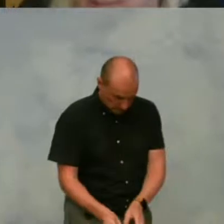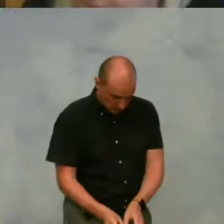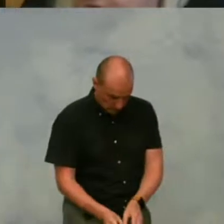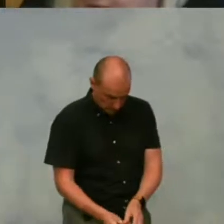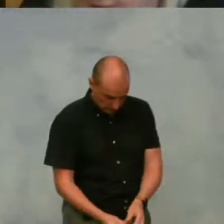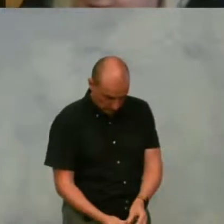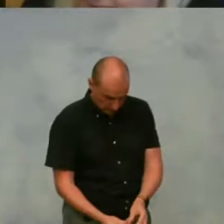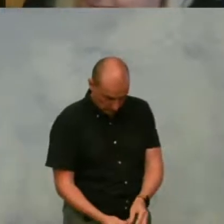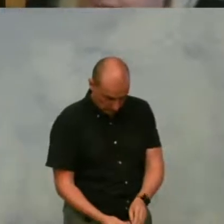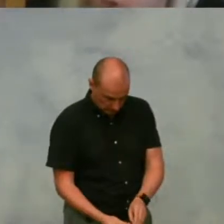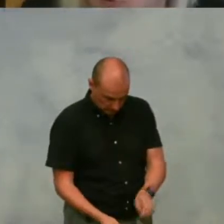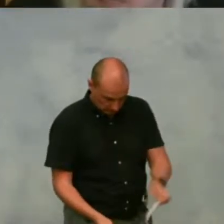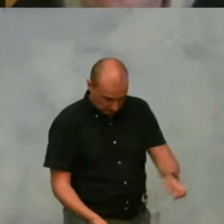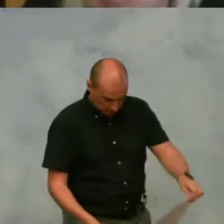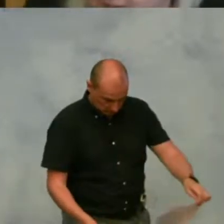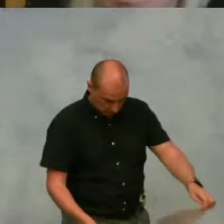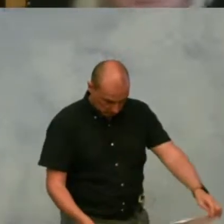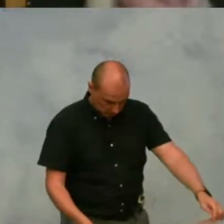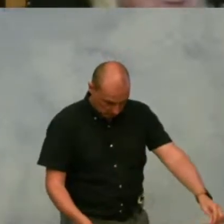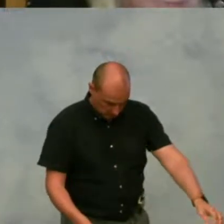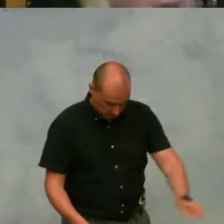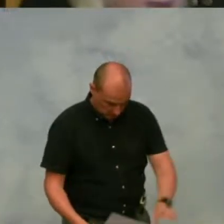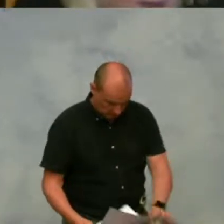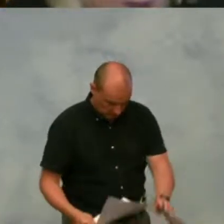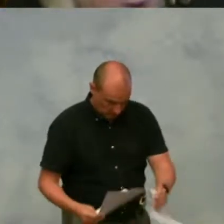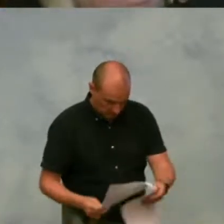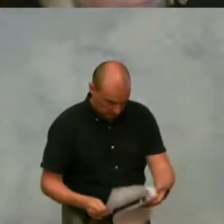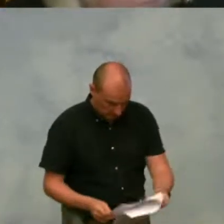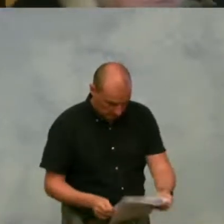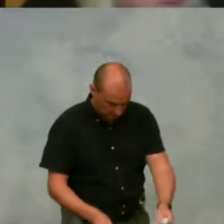That's absolutely fine. Paul's here. You can talk to him.